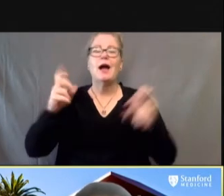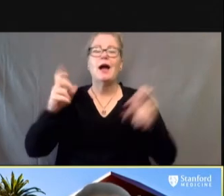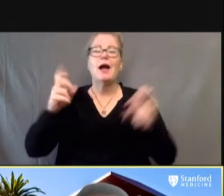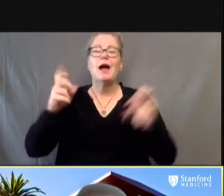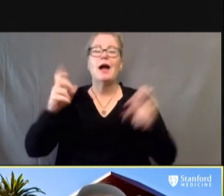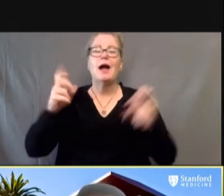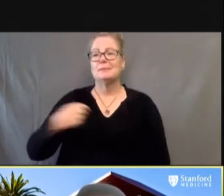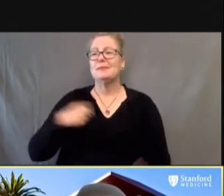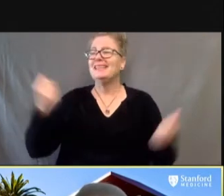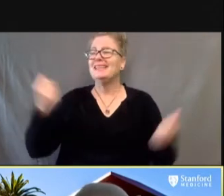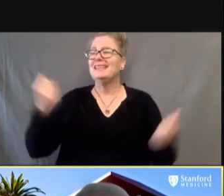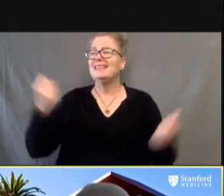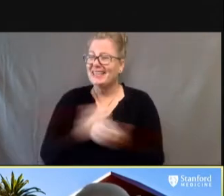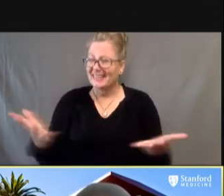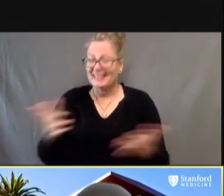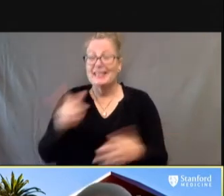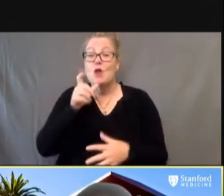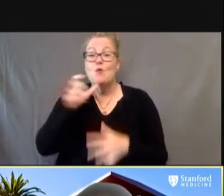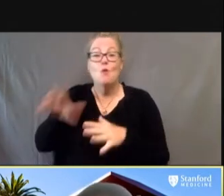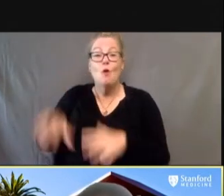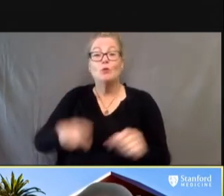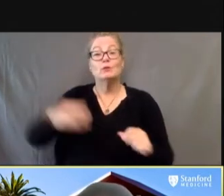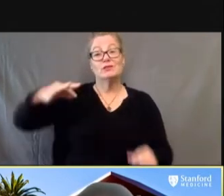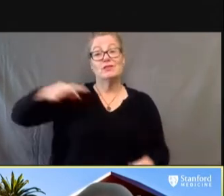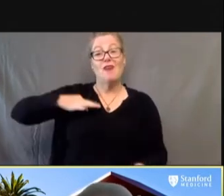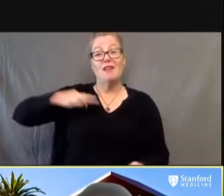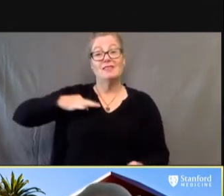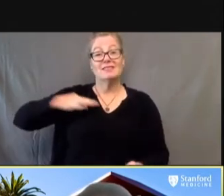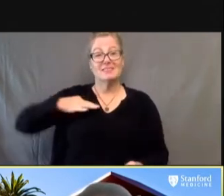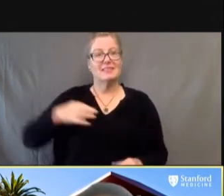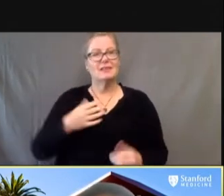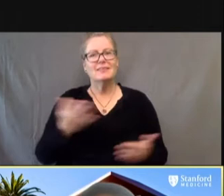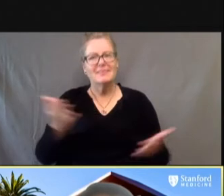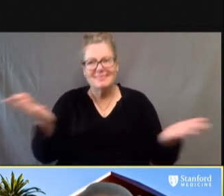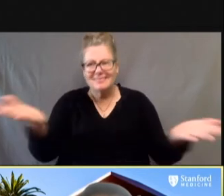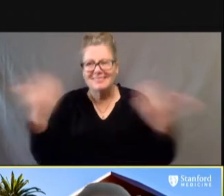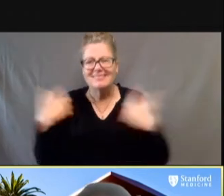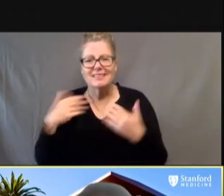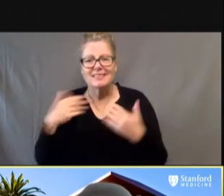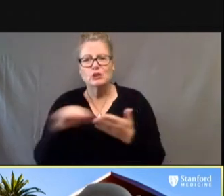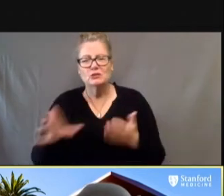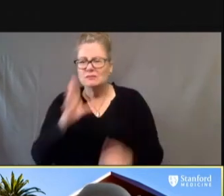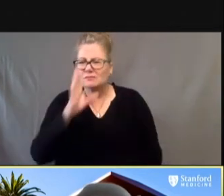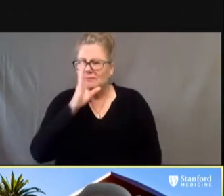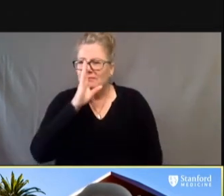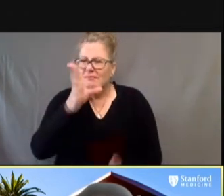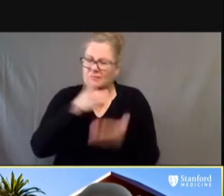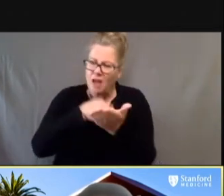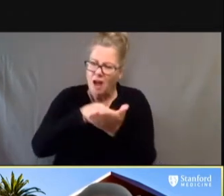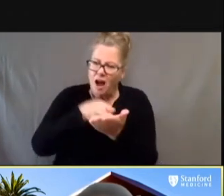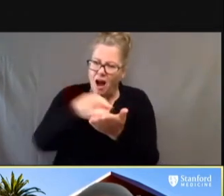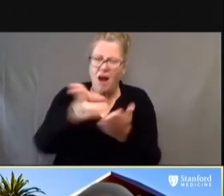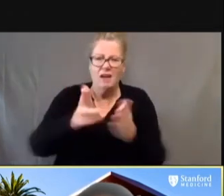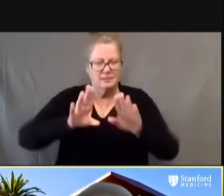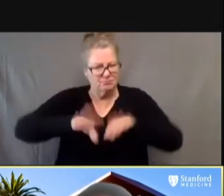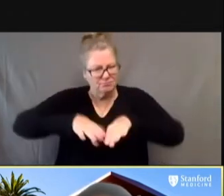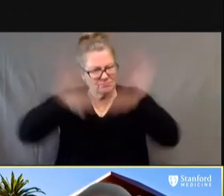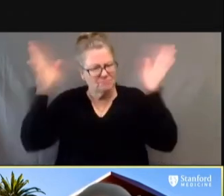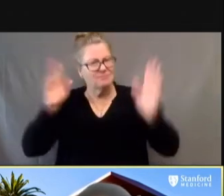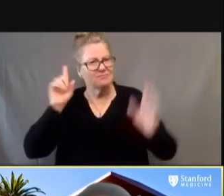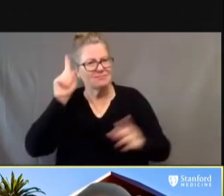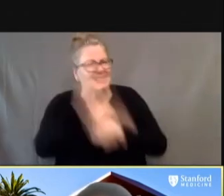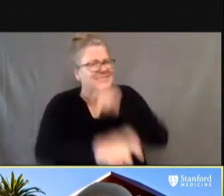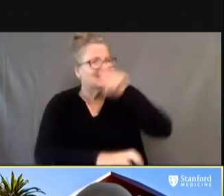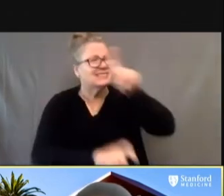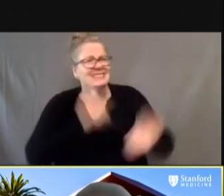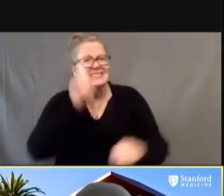illness and were open to students sharing their questions and having a really frank conversation in order to advance